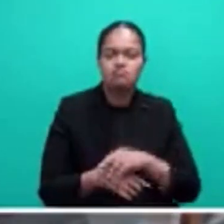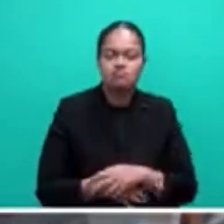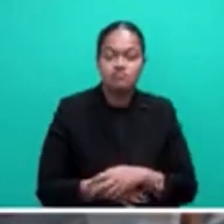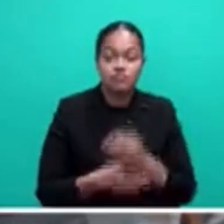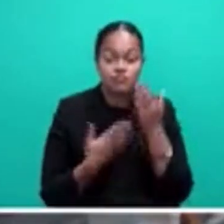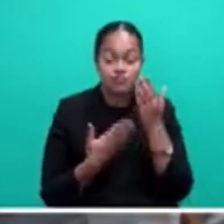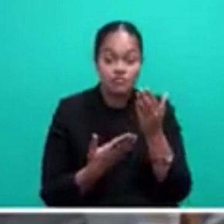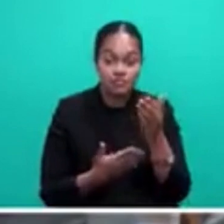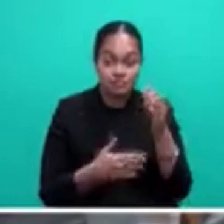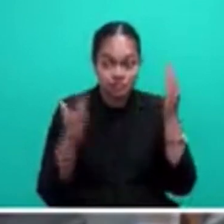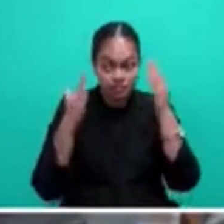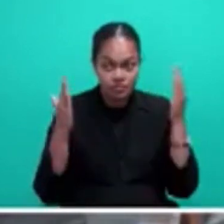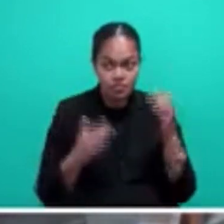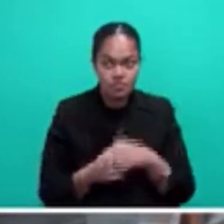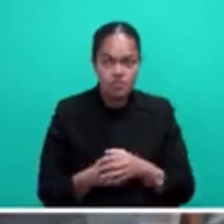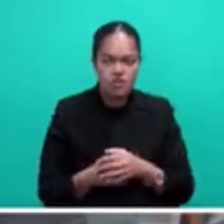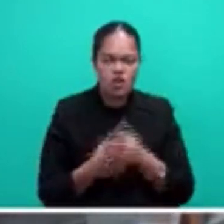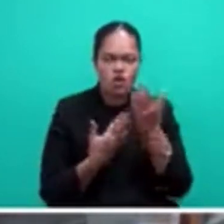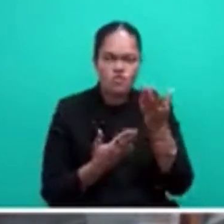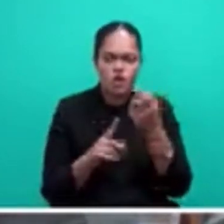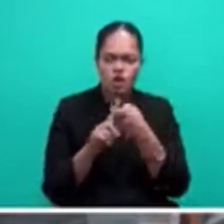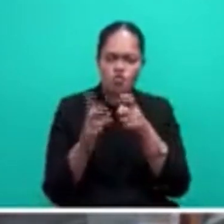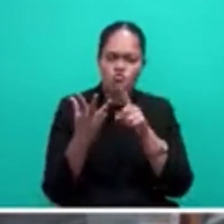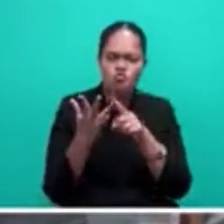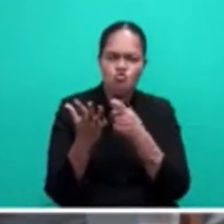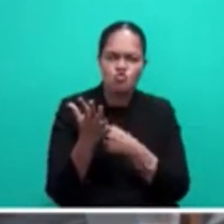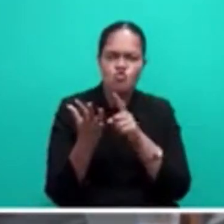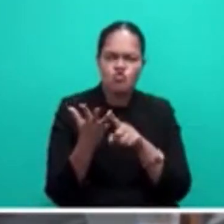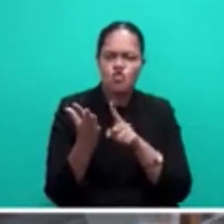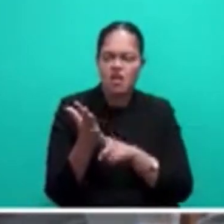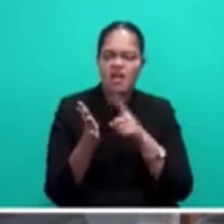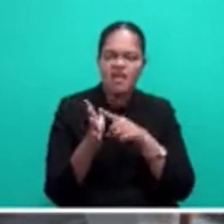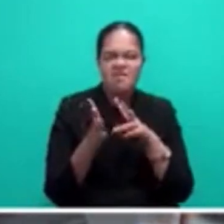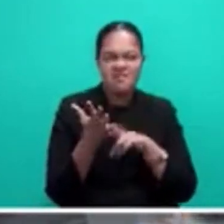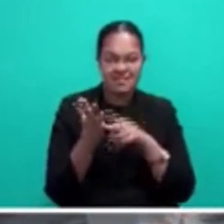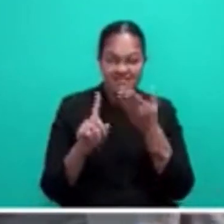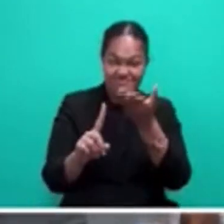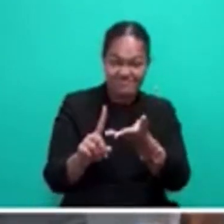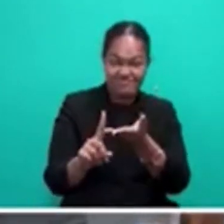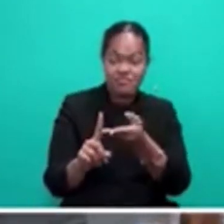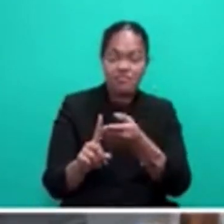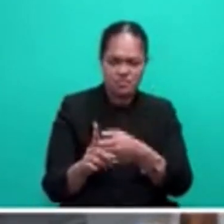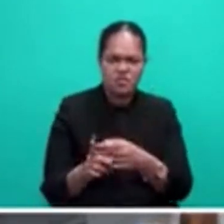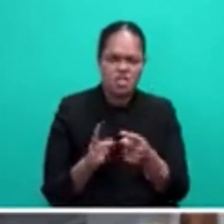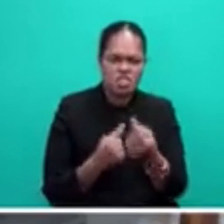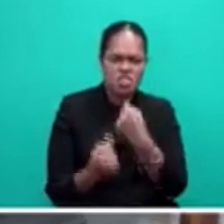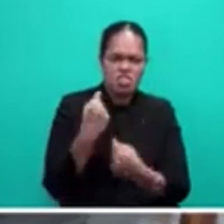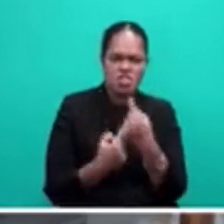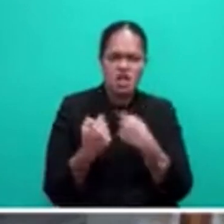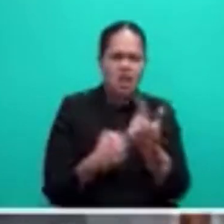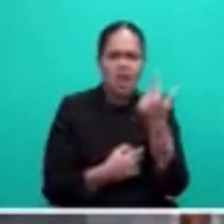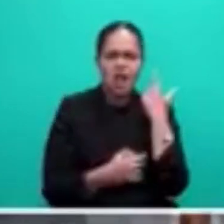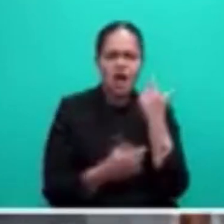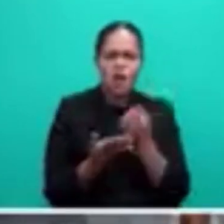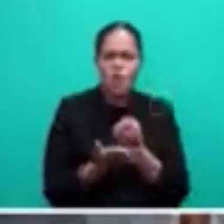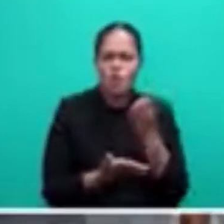this morning, Honourable Koroilavesau accused us of lacking direction in handling the economy. But